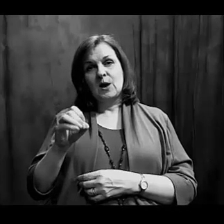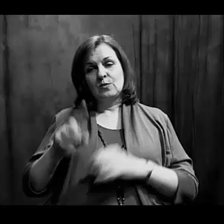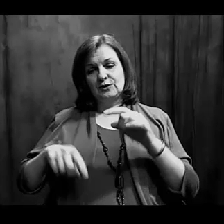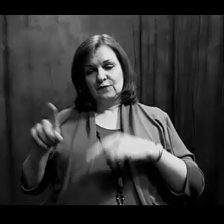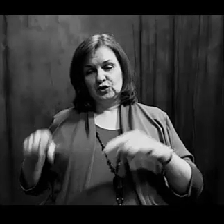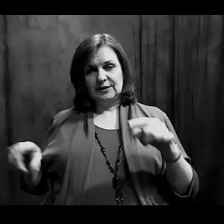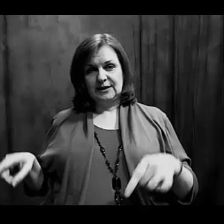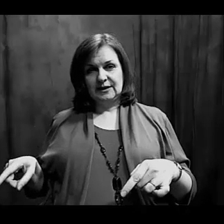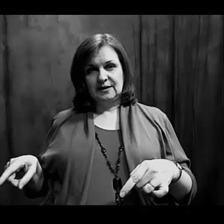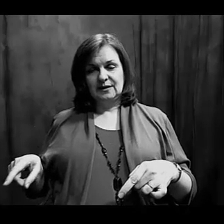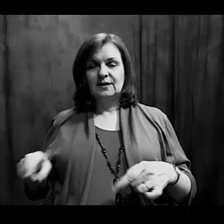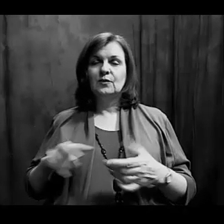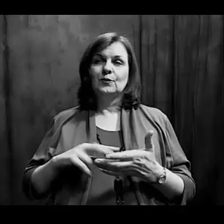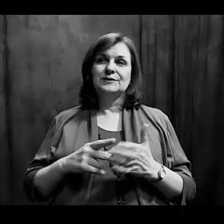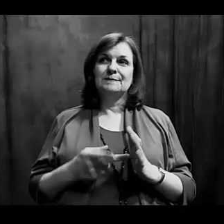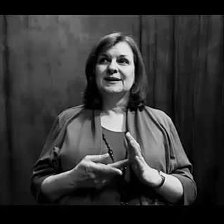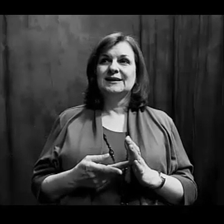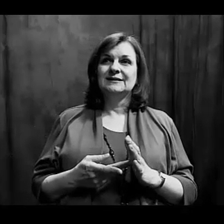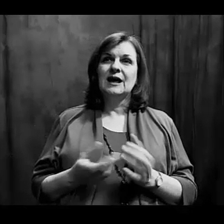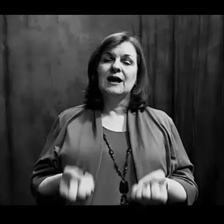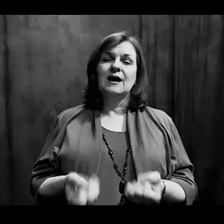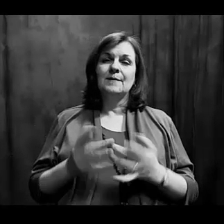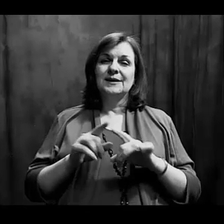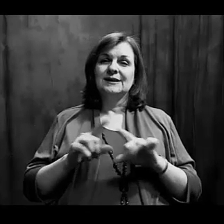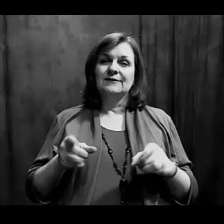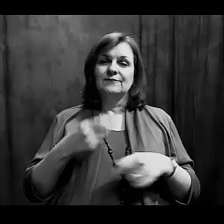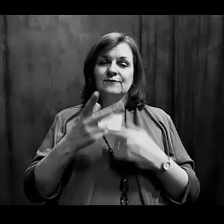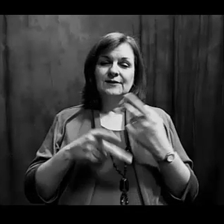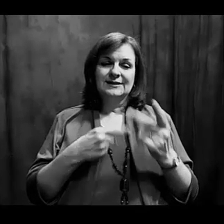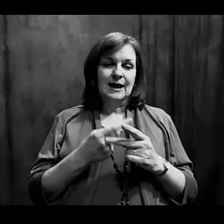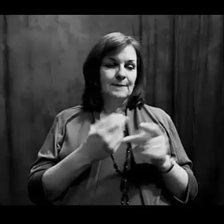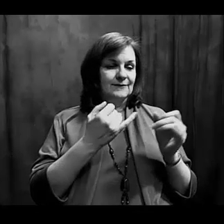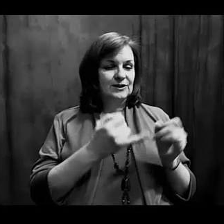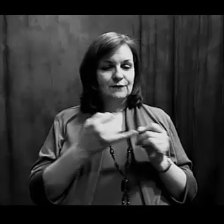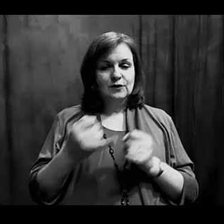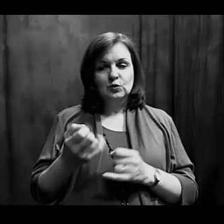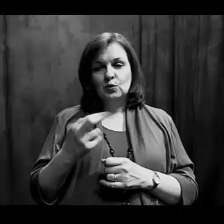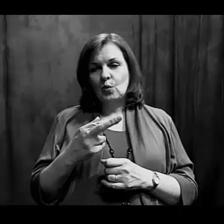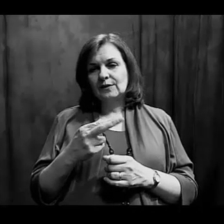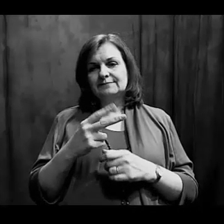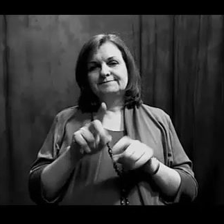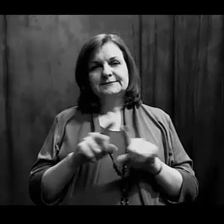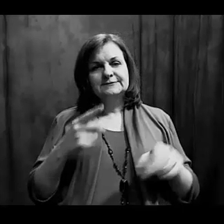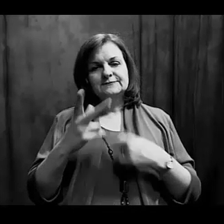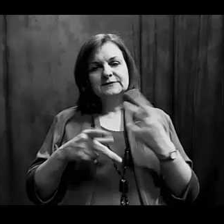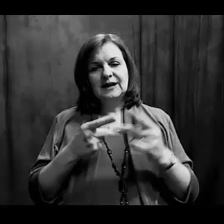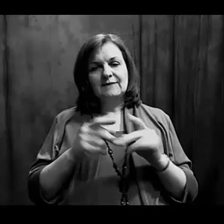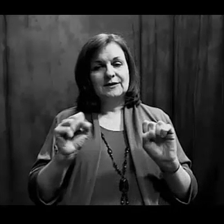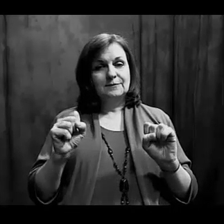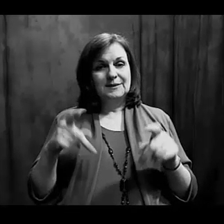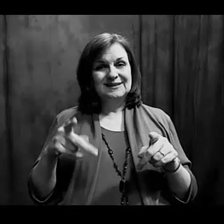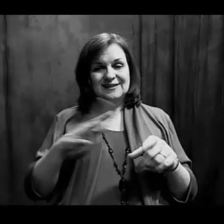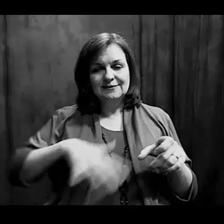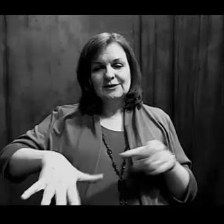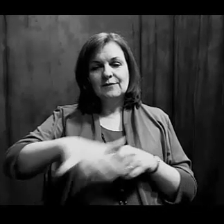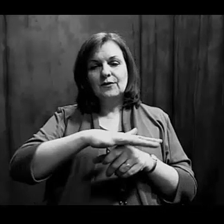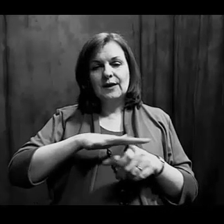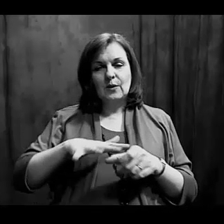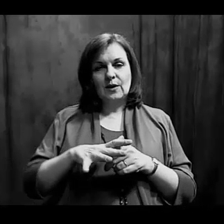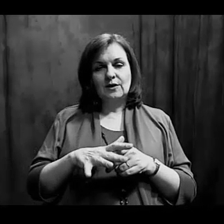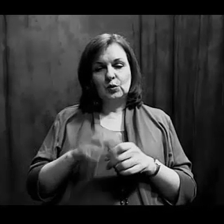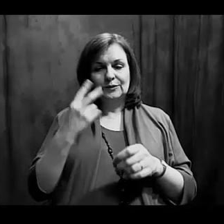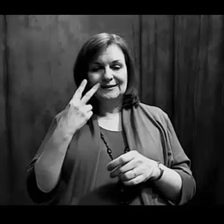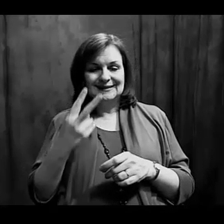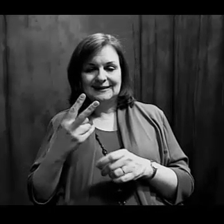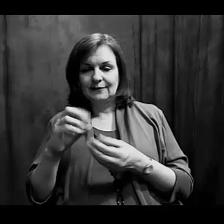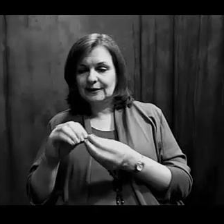So biodiversity is how many different kinds of individuals or species are